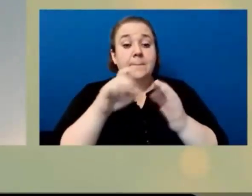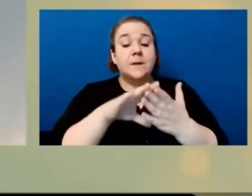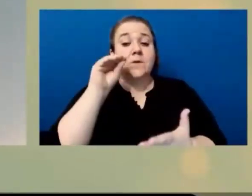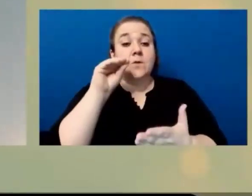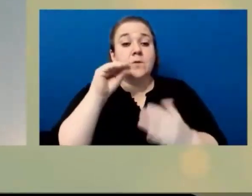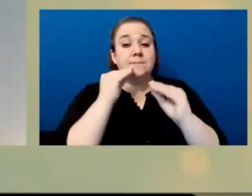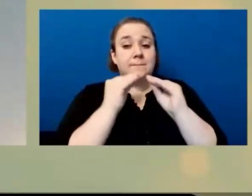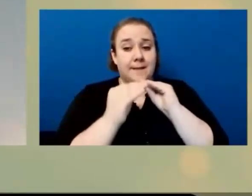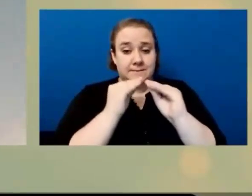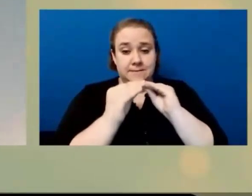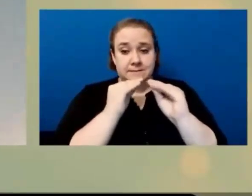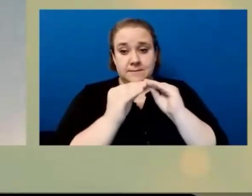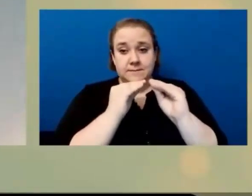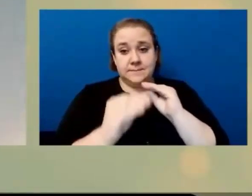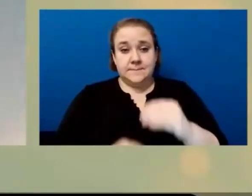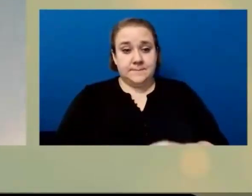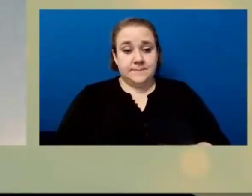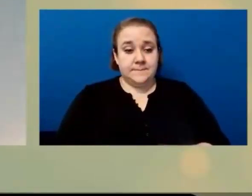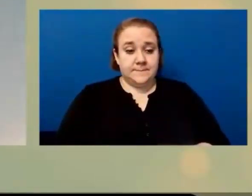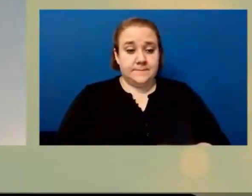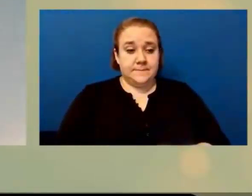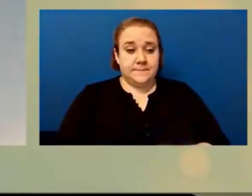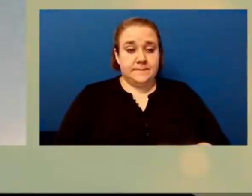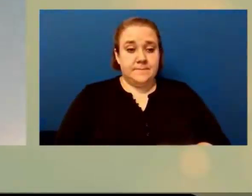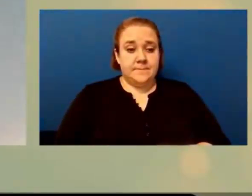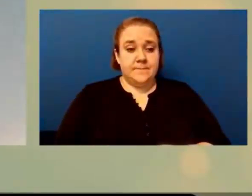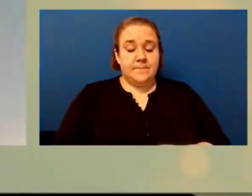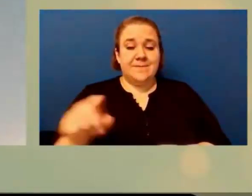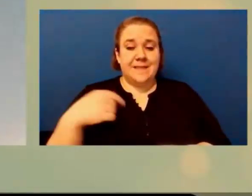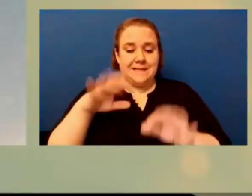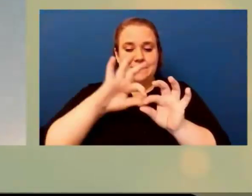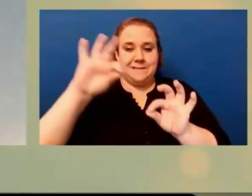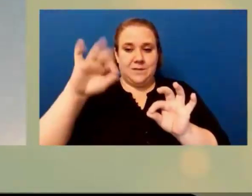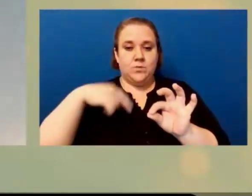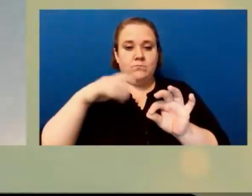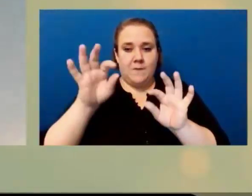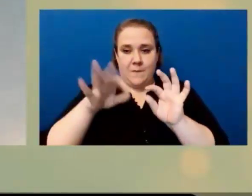simplest looping stitch. By this, the world is sustained.